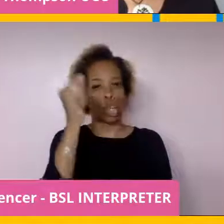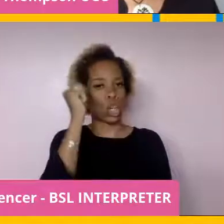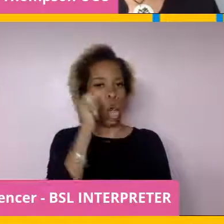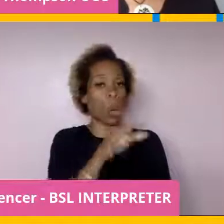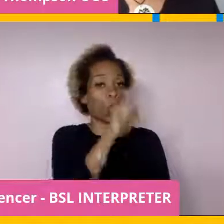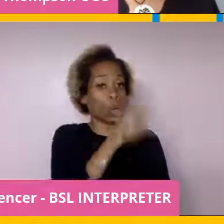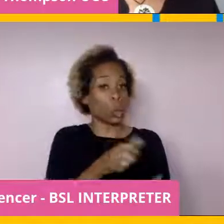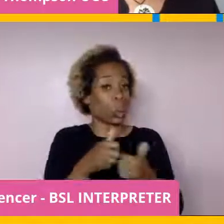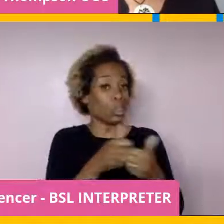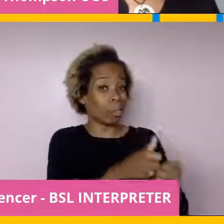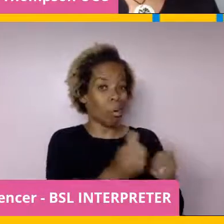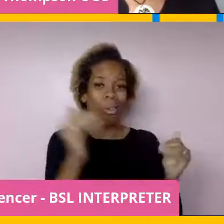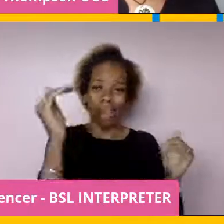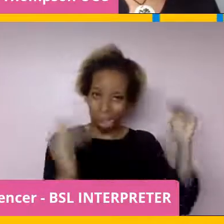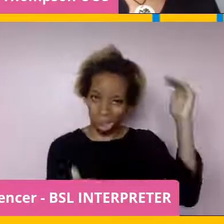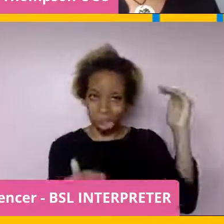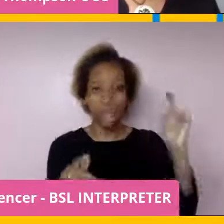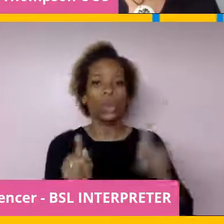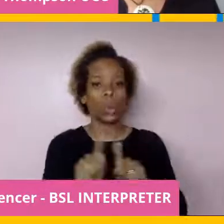supported at the institution.